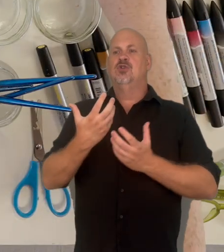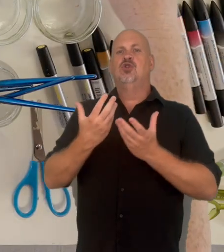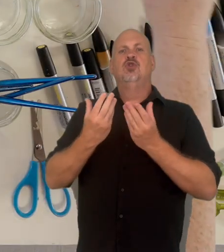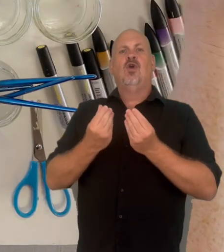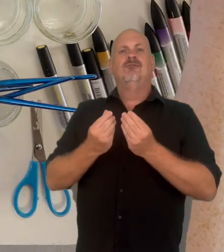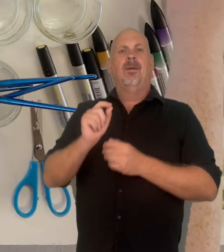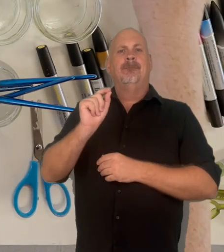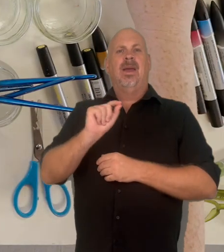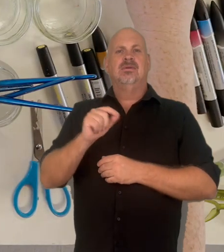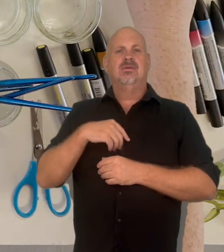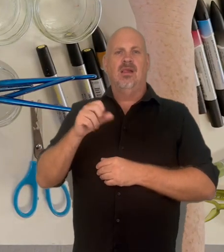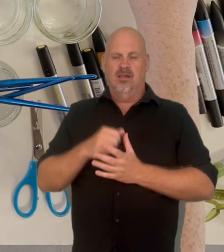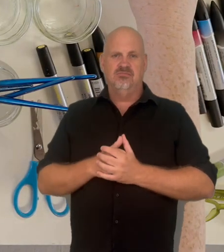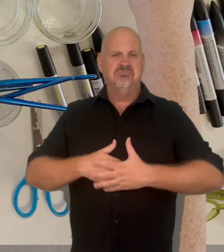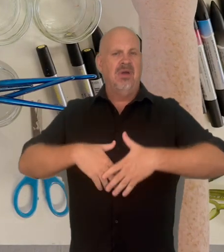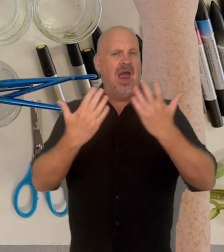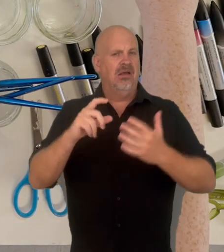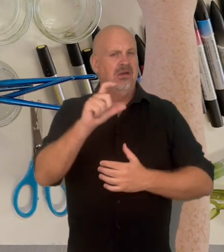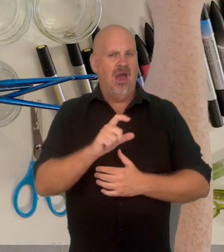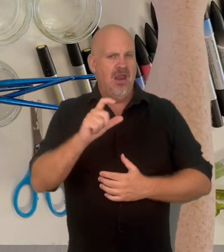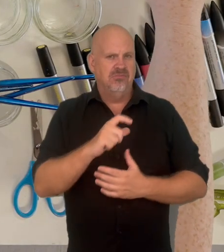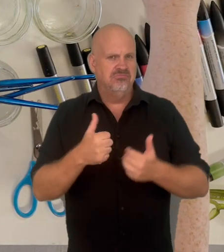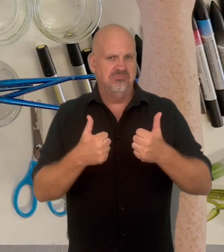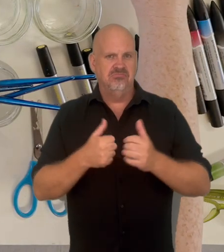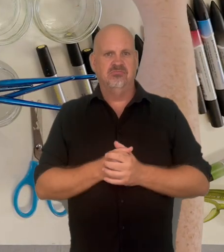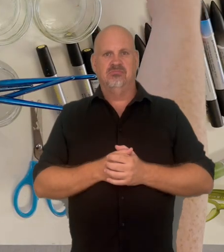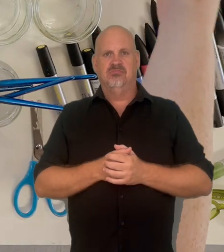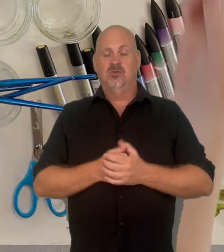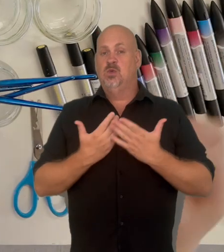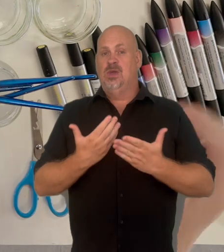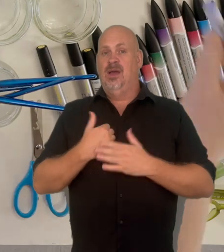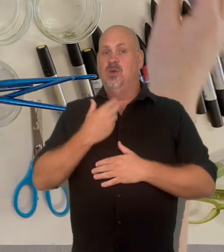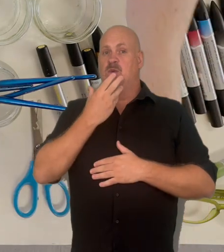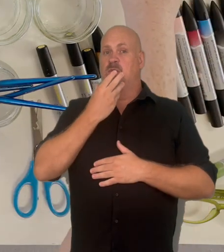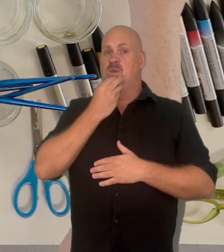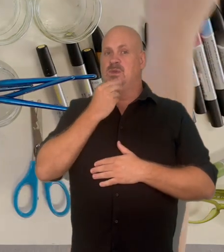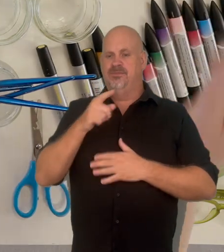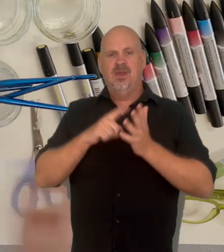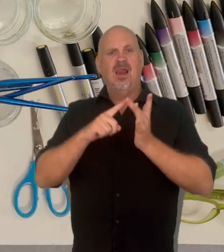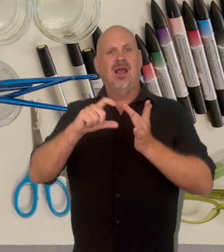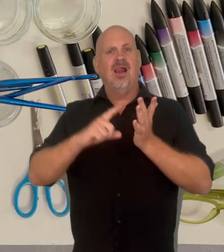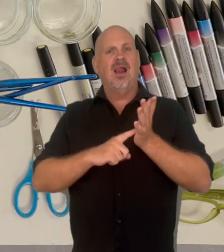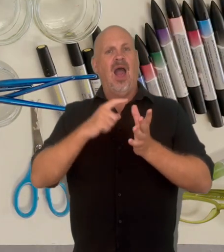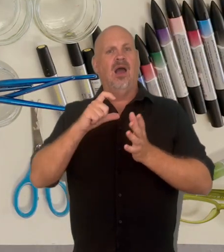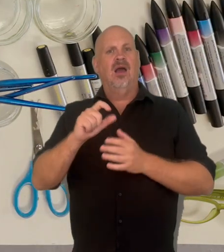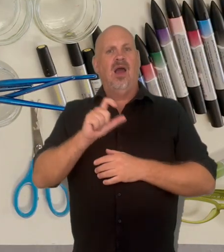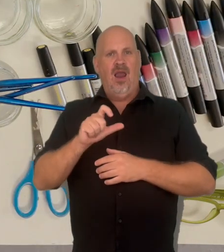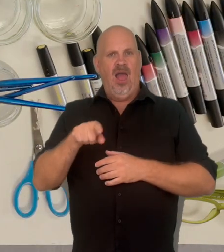pastels. You can use any colour you want. Today I'm going to use this lilac colour to start doing